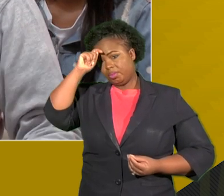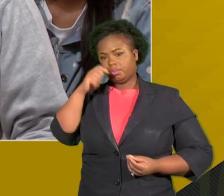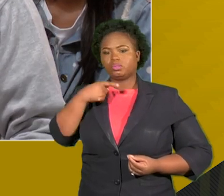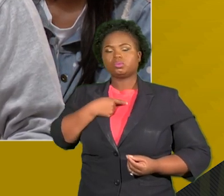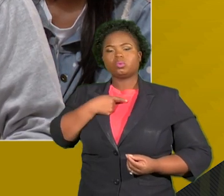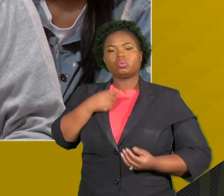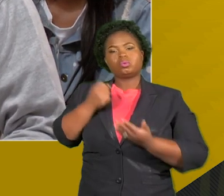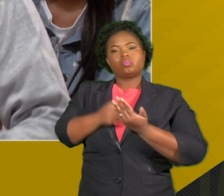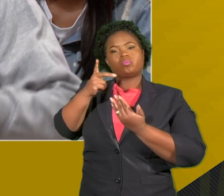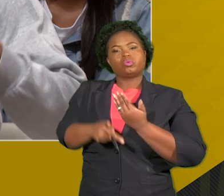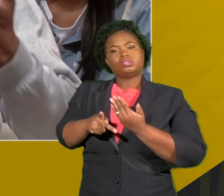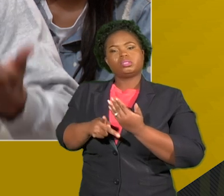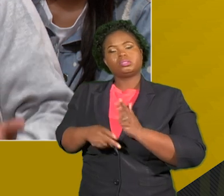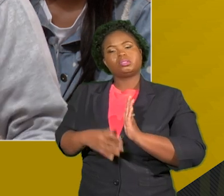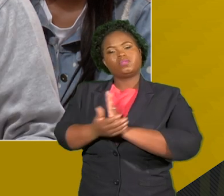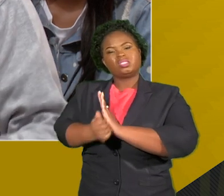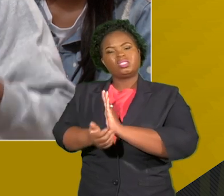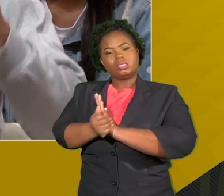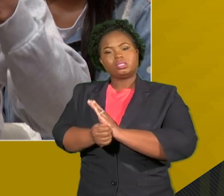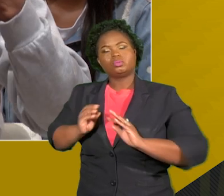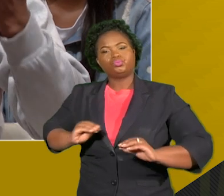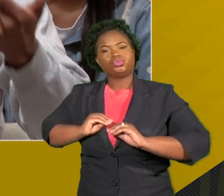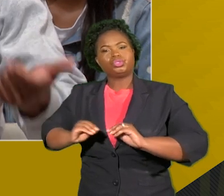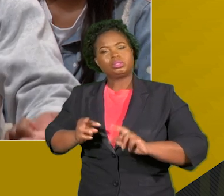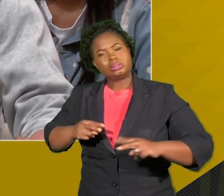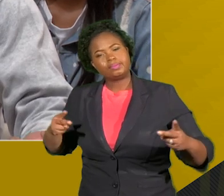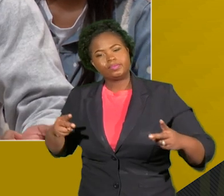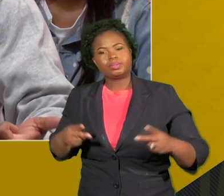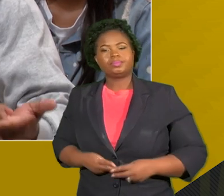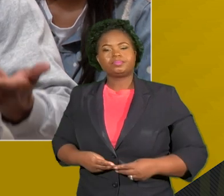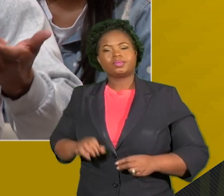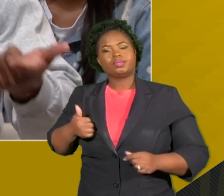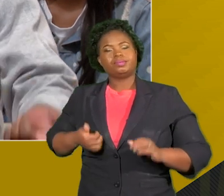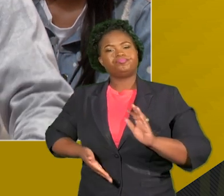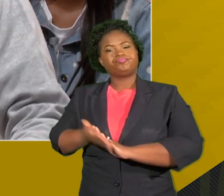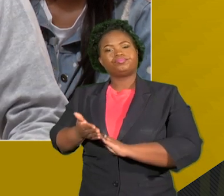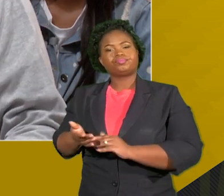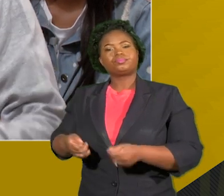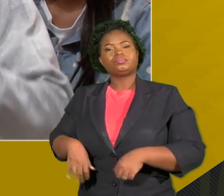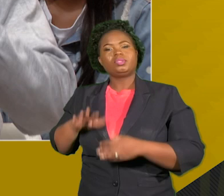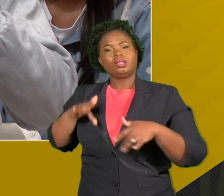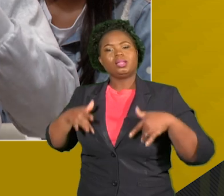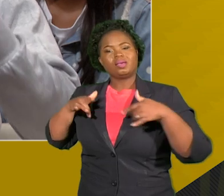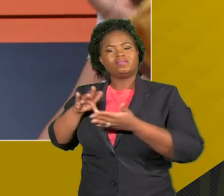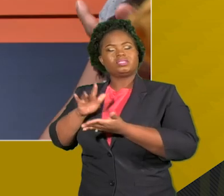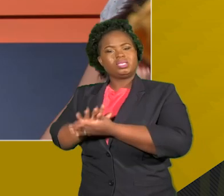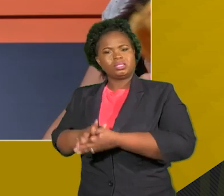skill development to these boys. Oh, nice. We are doing coding. We are sending them to life skills centers.